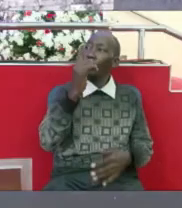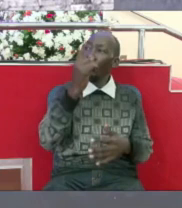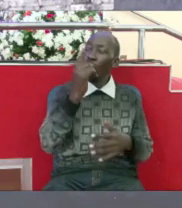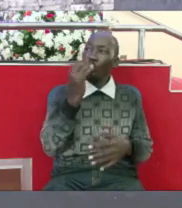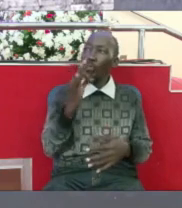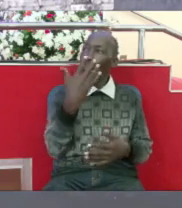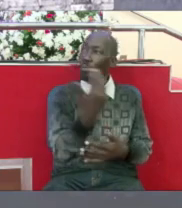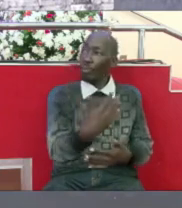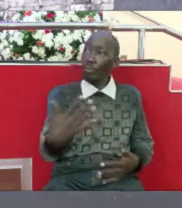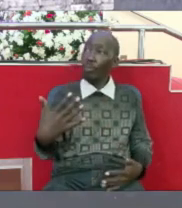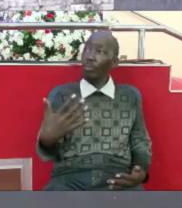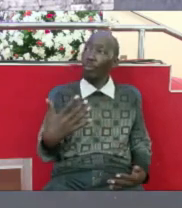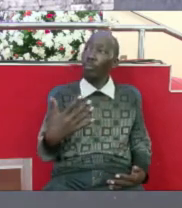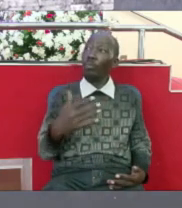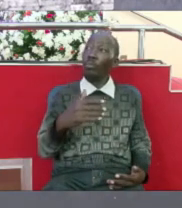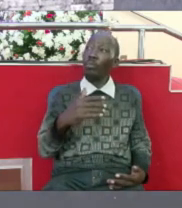things